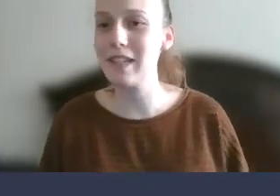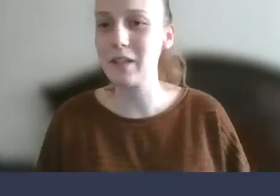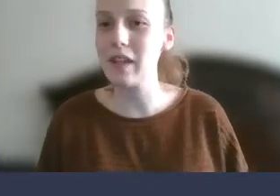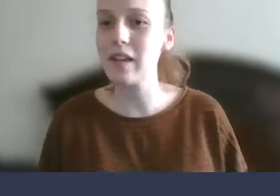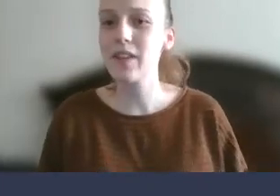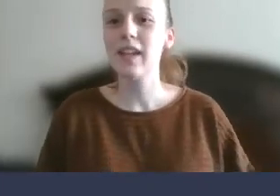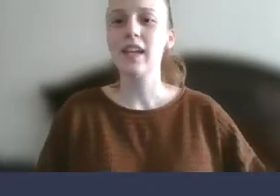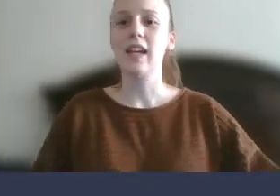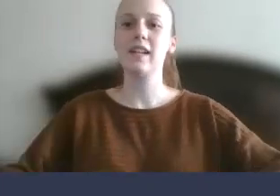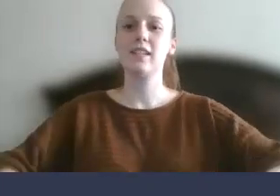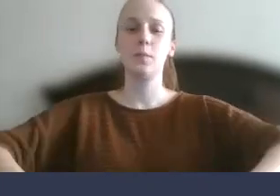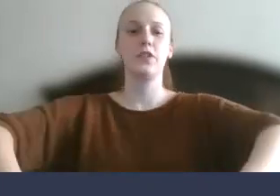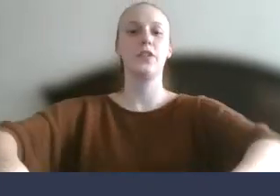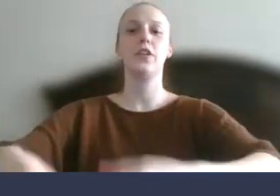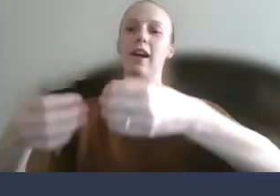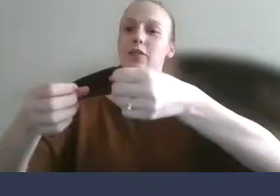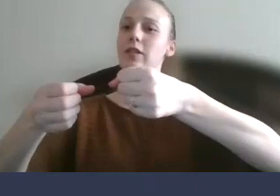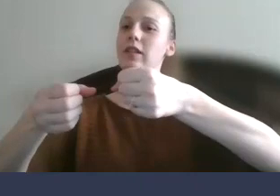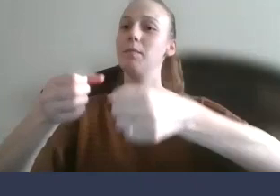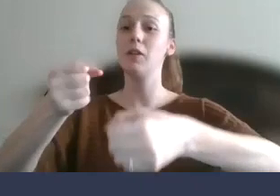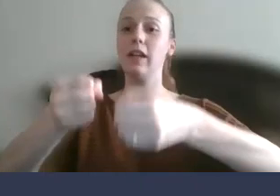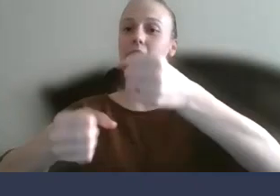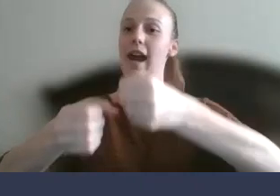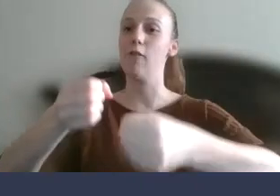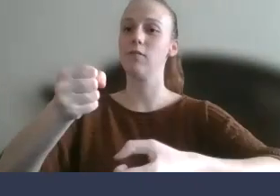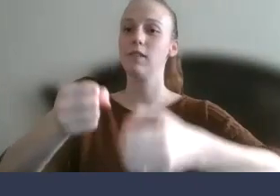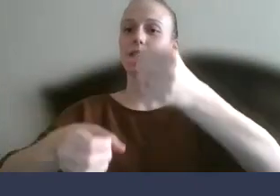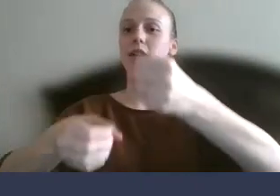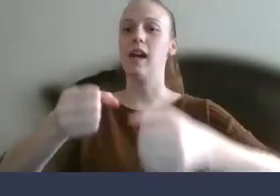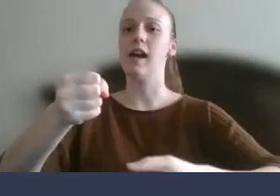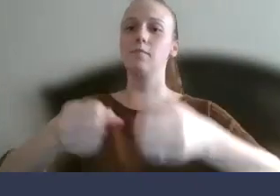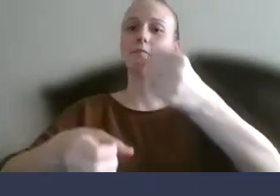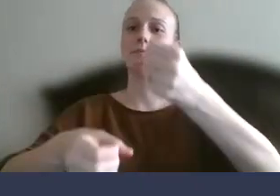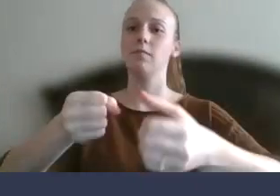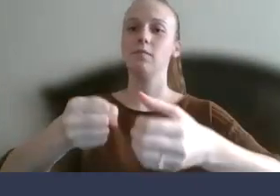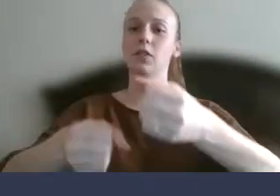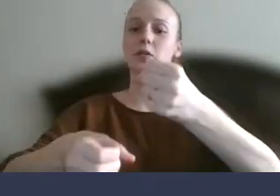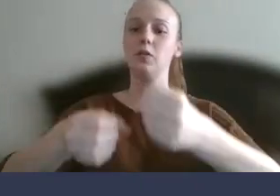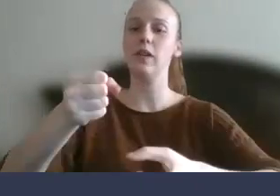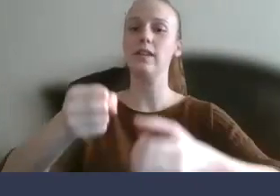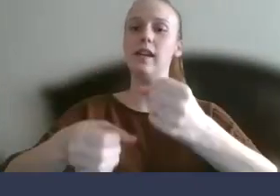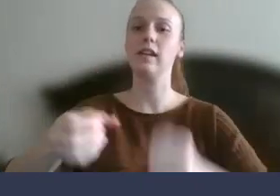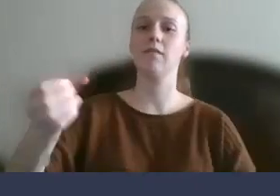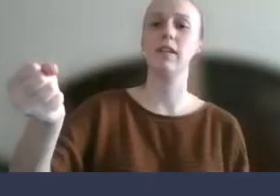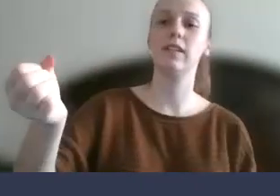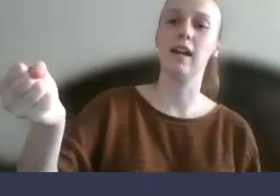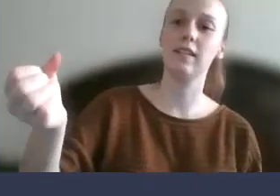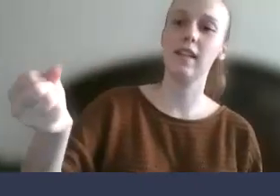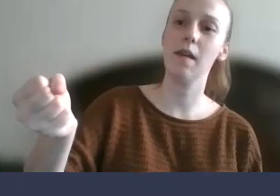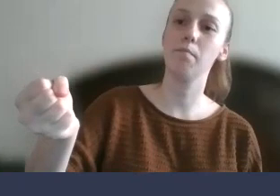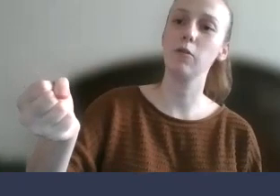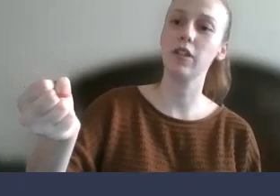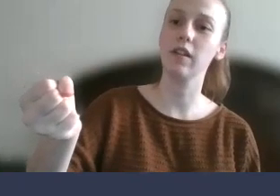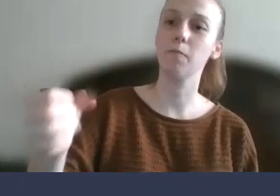was explained to me, is picture that you're actually milking a cow. So squeezing, it's